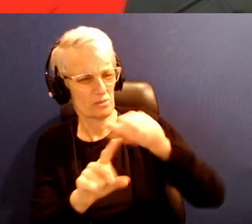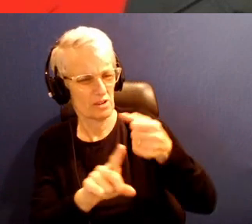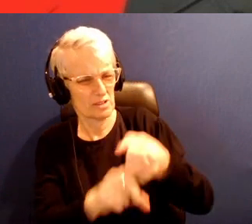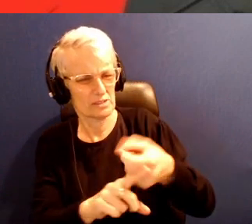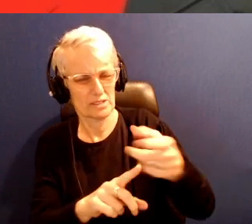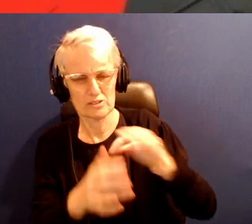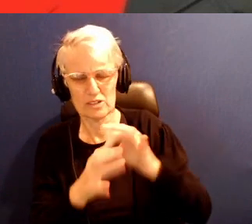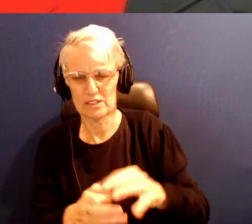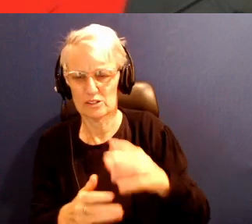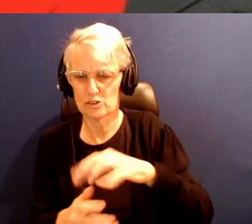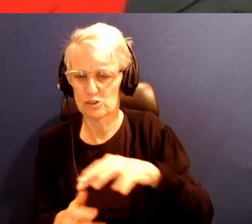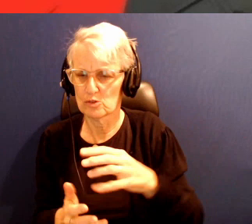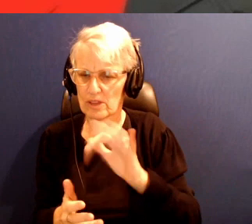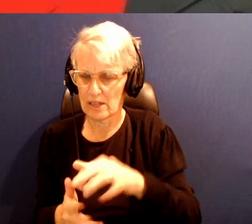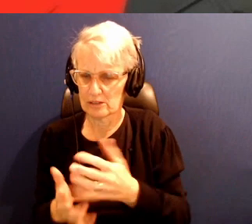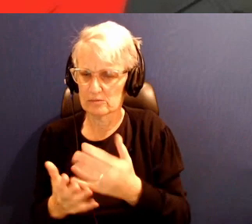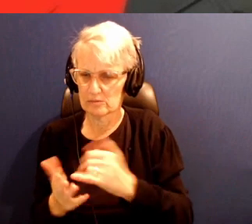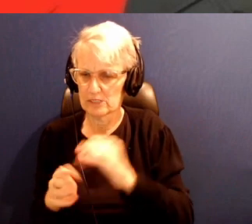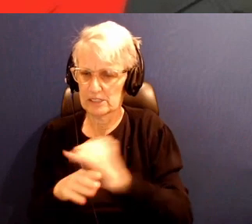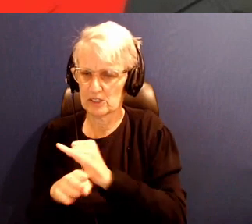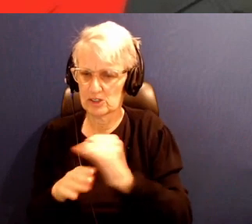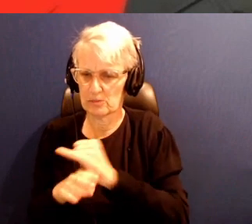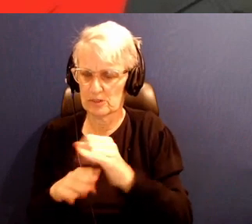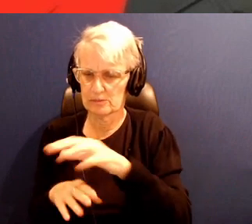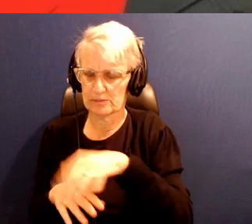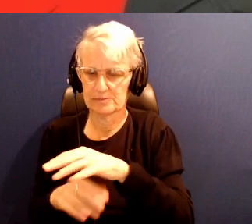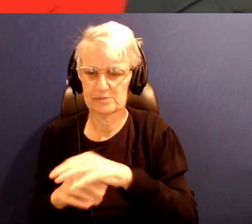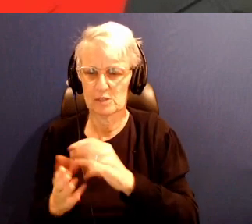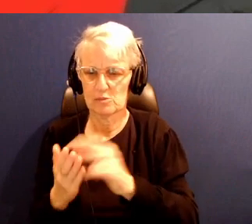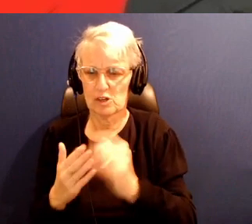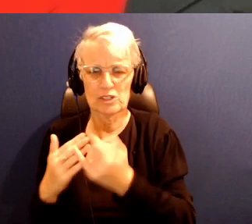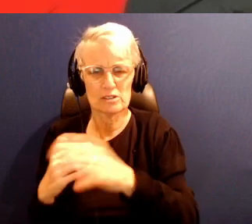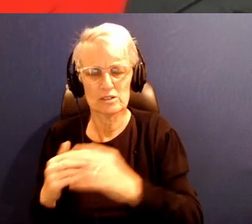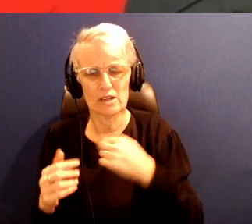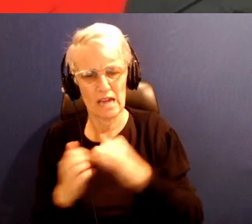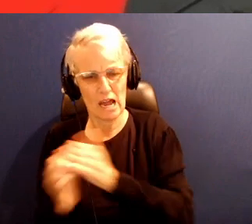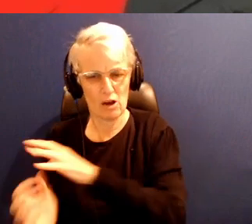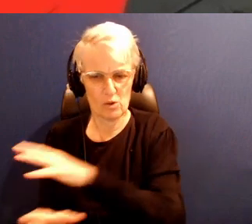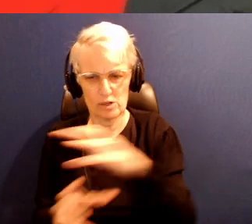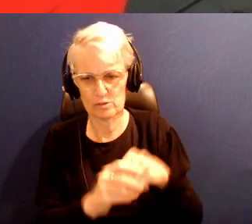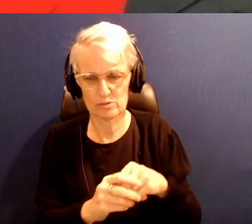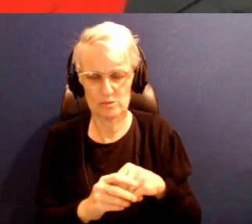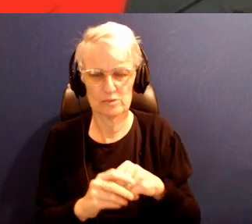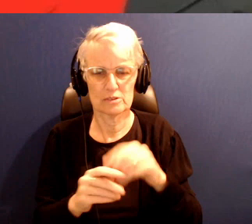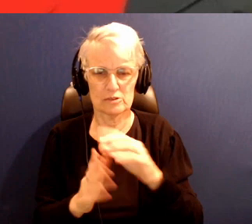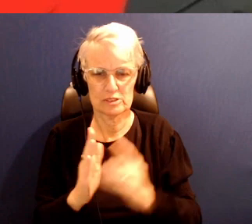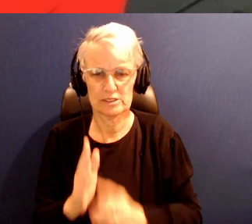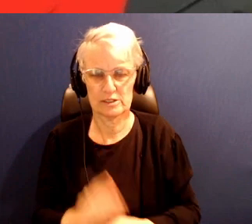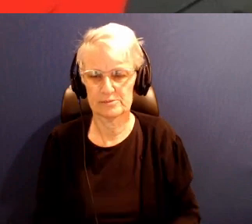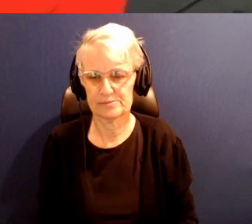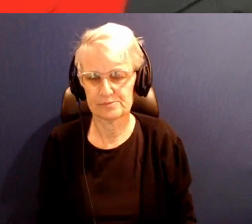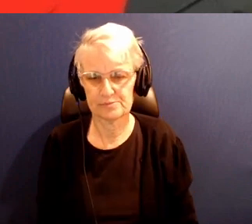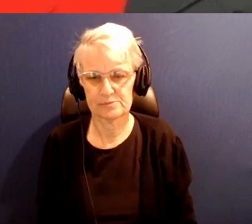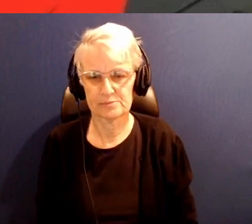impacts associated with the proposed internship assignments and how these considerations are incorporated into the